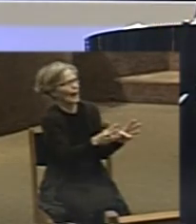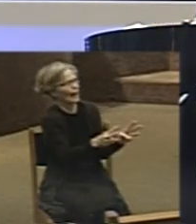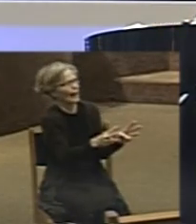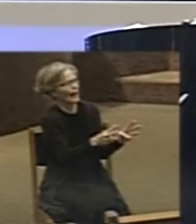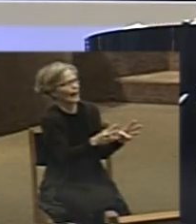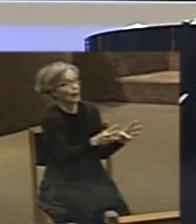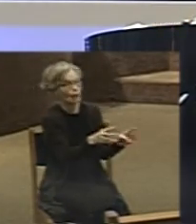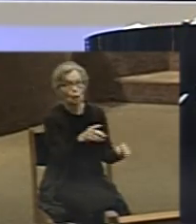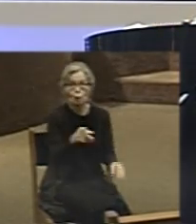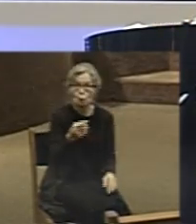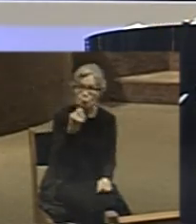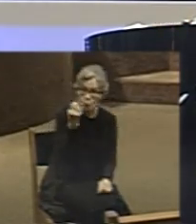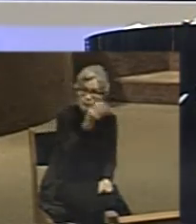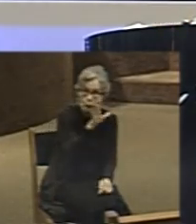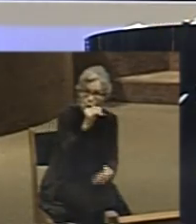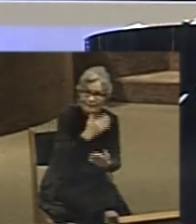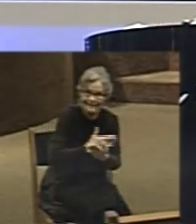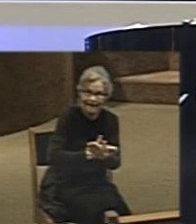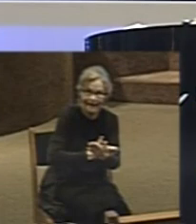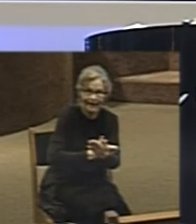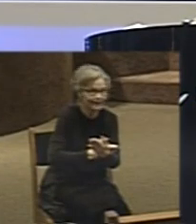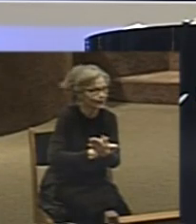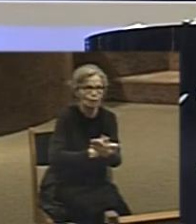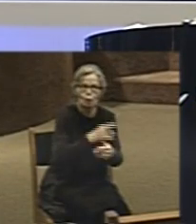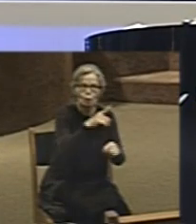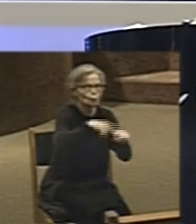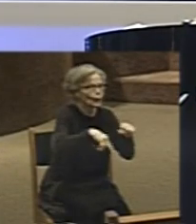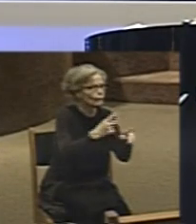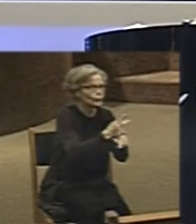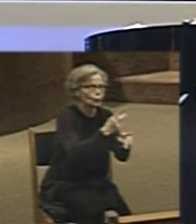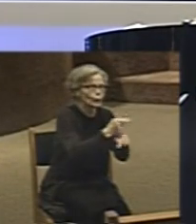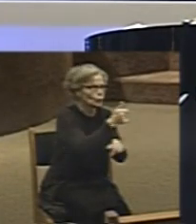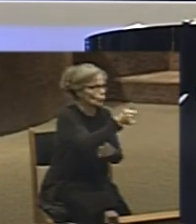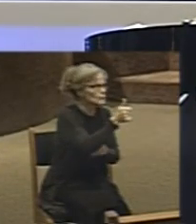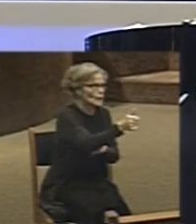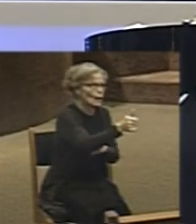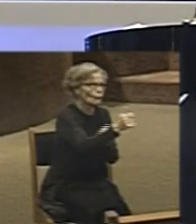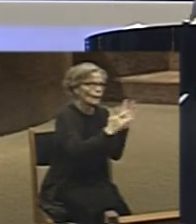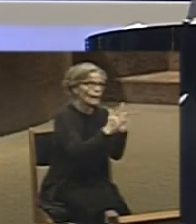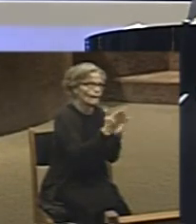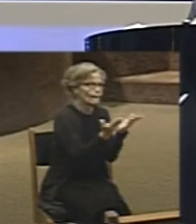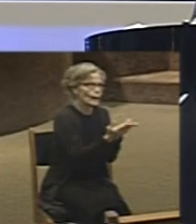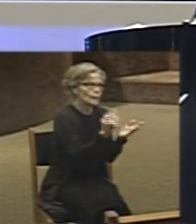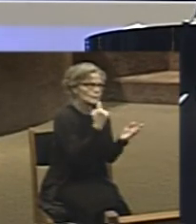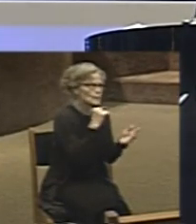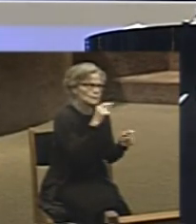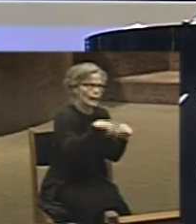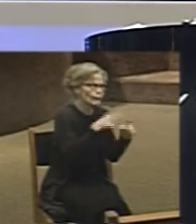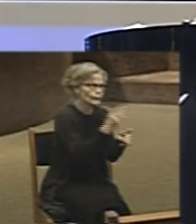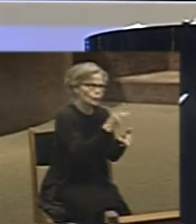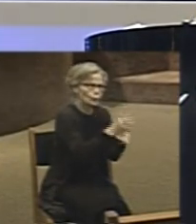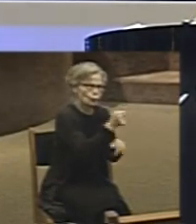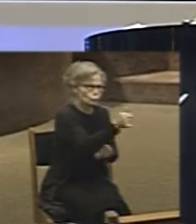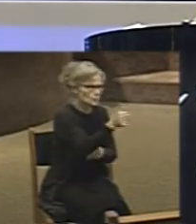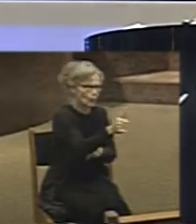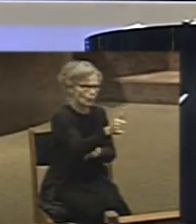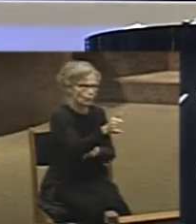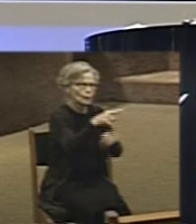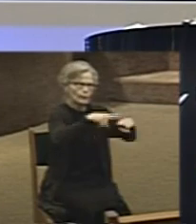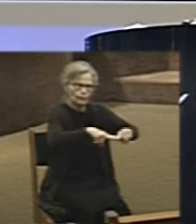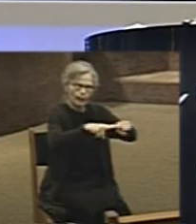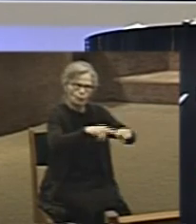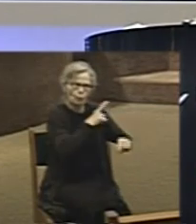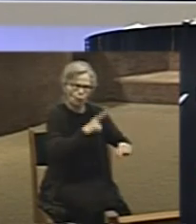you tell them the way of man is not in himself. It's not in man that walketh to direct his own